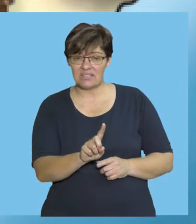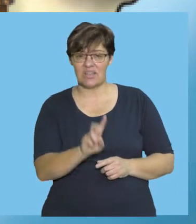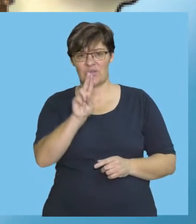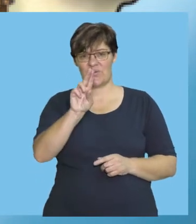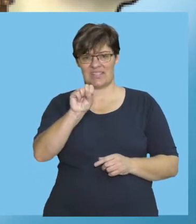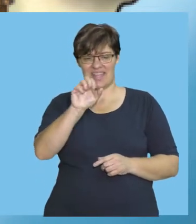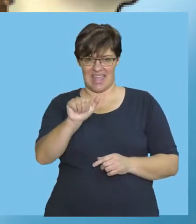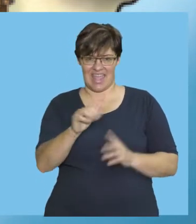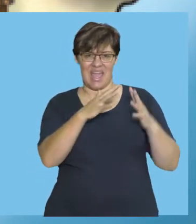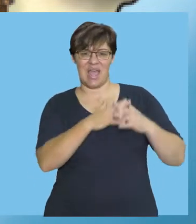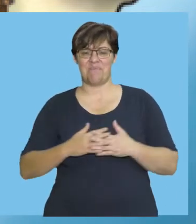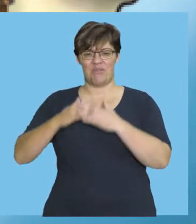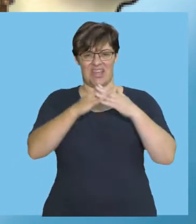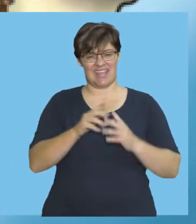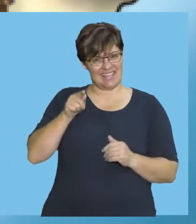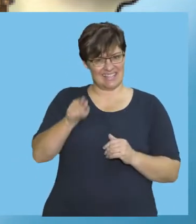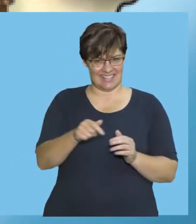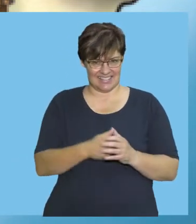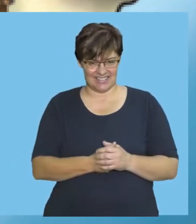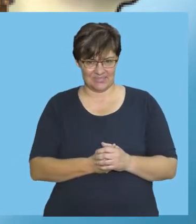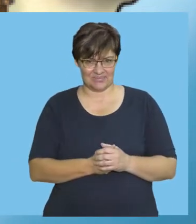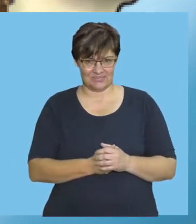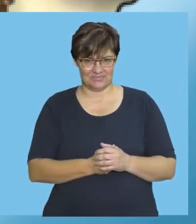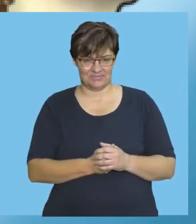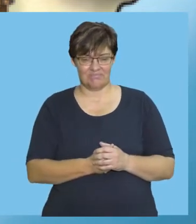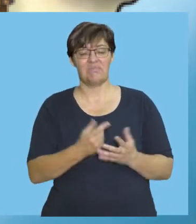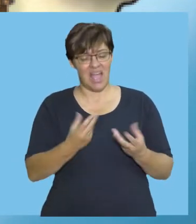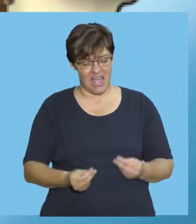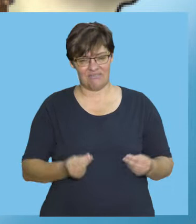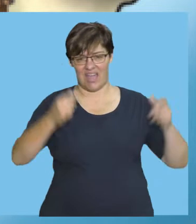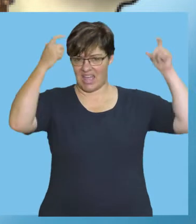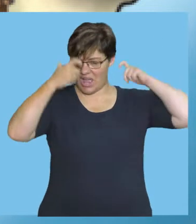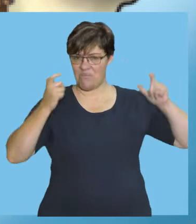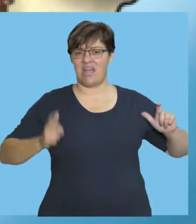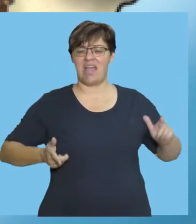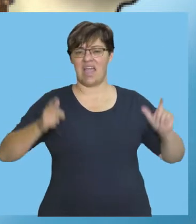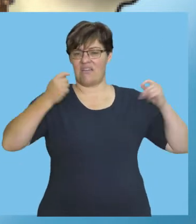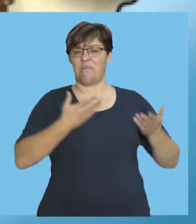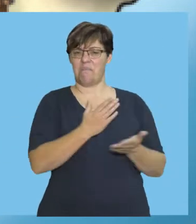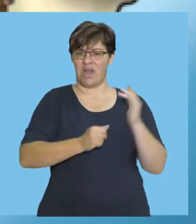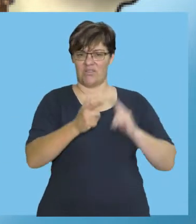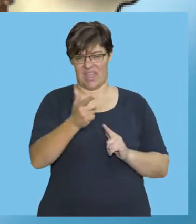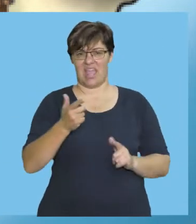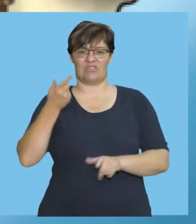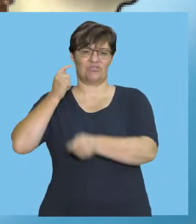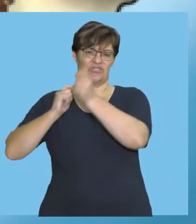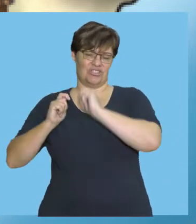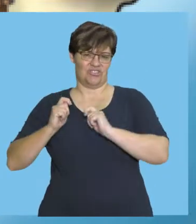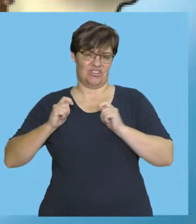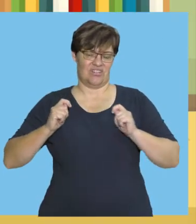answer, the United States of America has a cowboy hat as part of their traditional